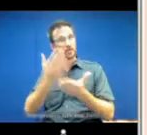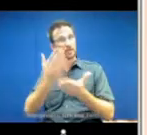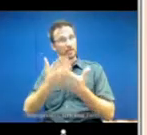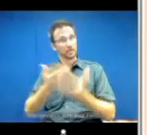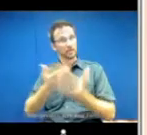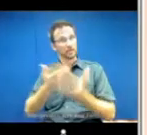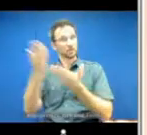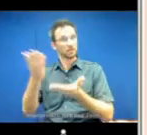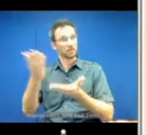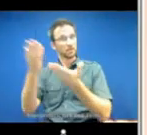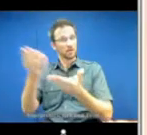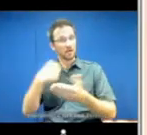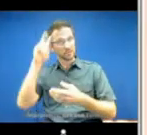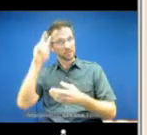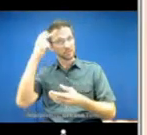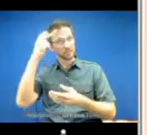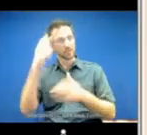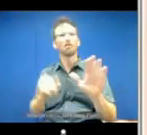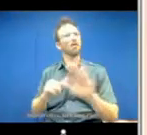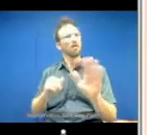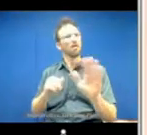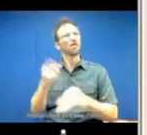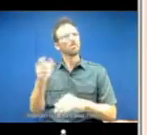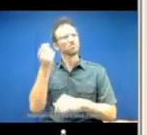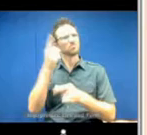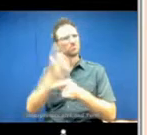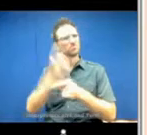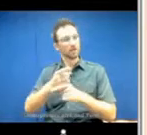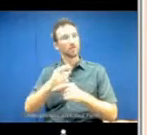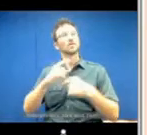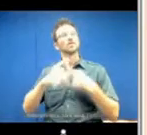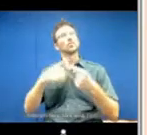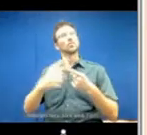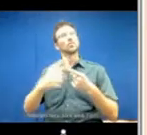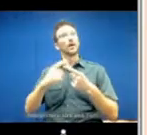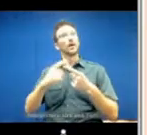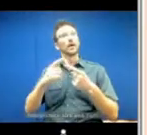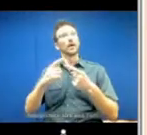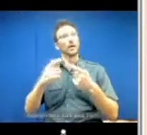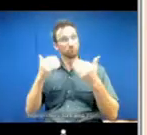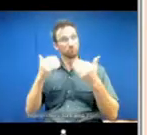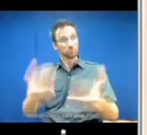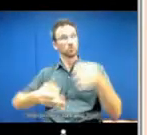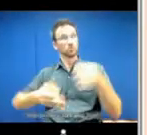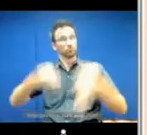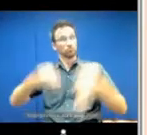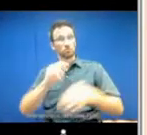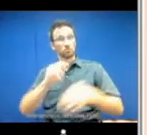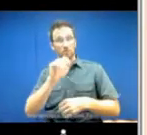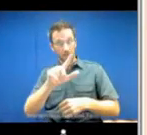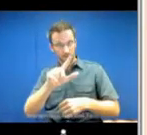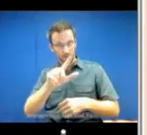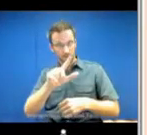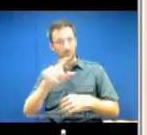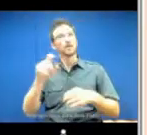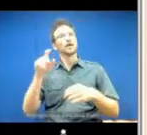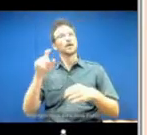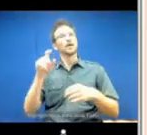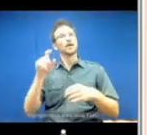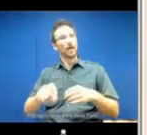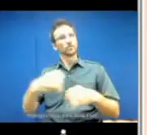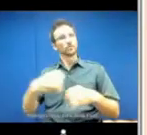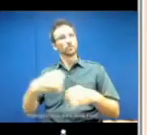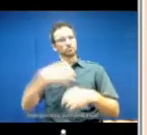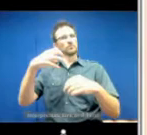At trial, it's you snooze, you lose, right? You have to make that objection to preservative appeal. That's not always the case